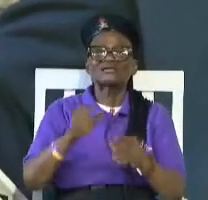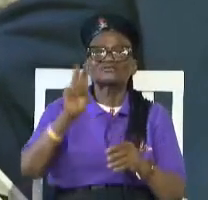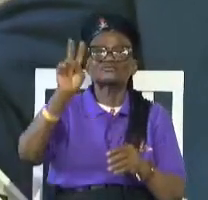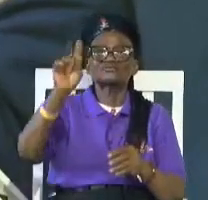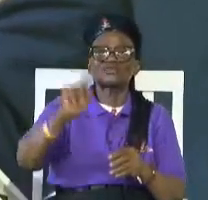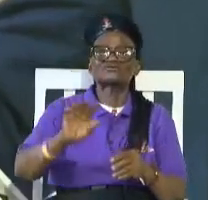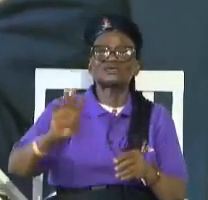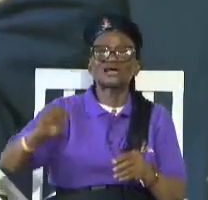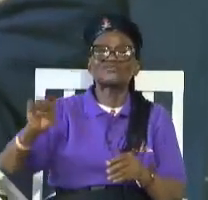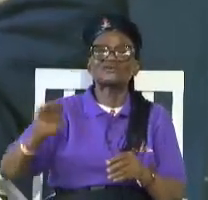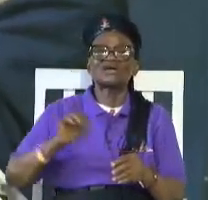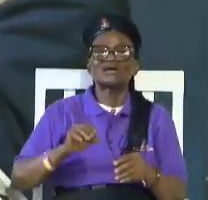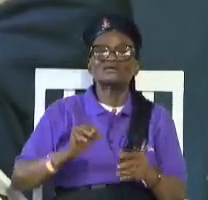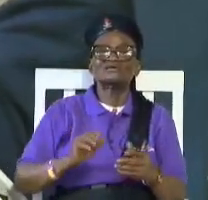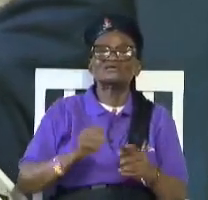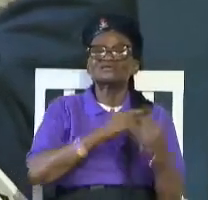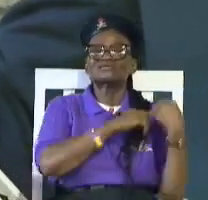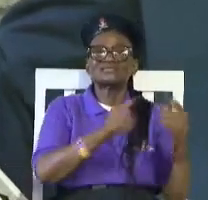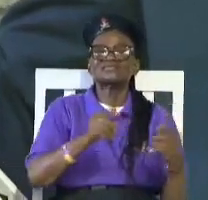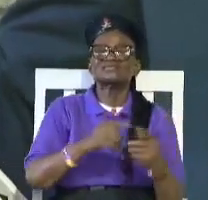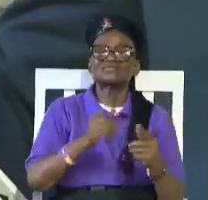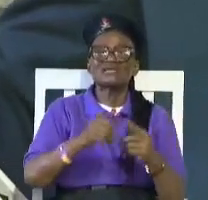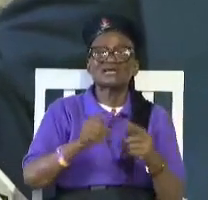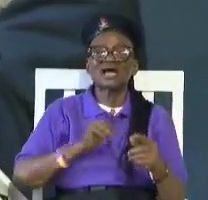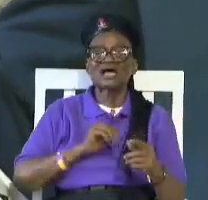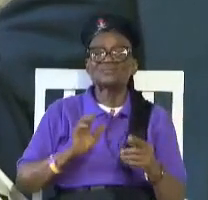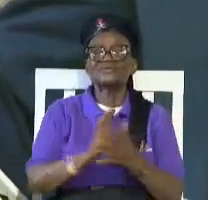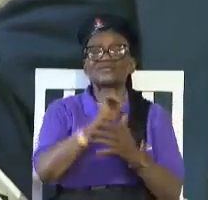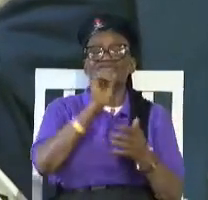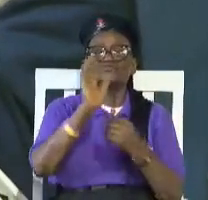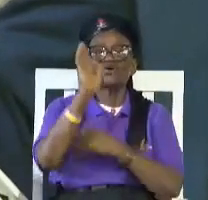since then, I've been believing God for the fruit of the womb.